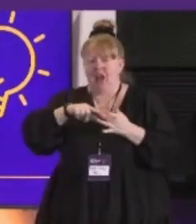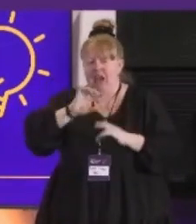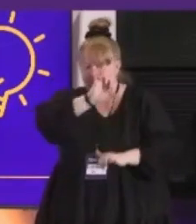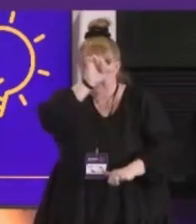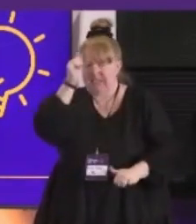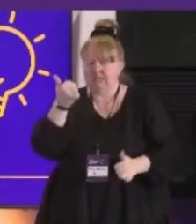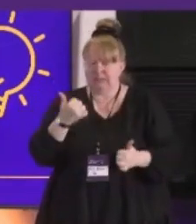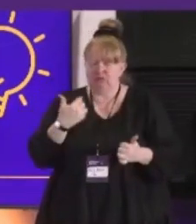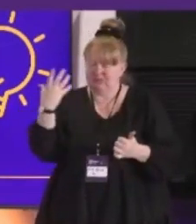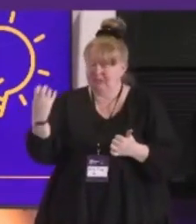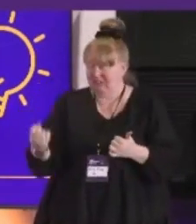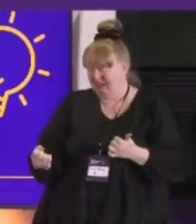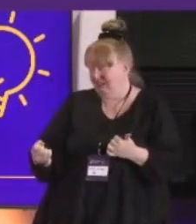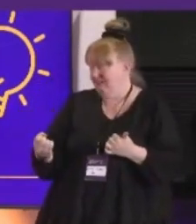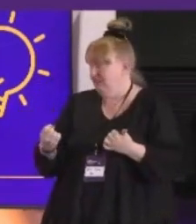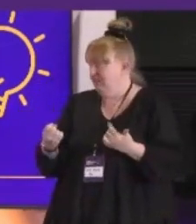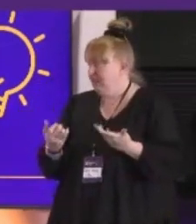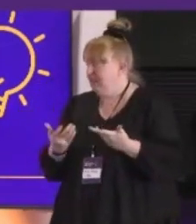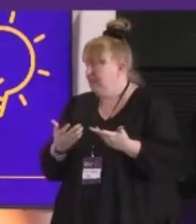So it's